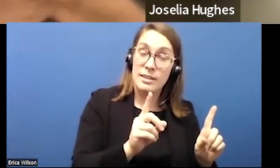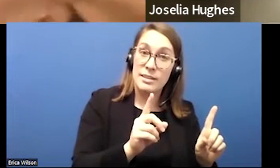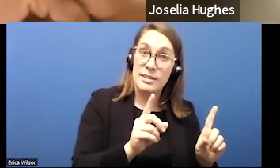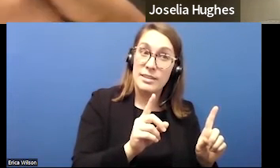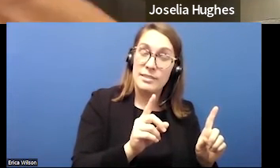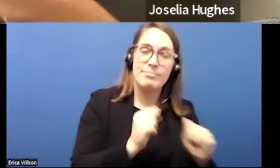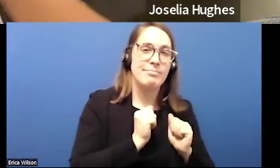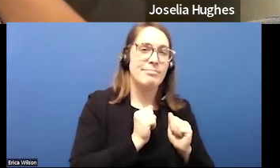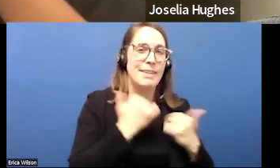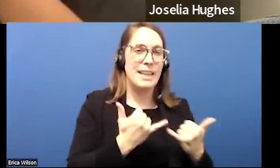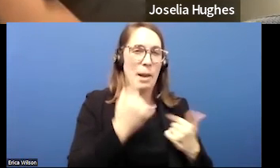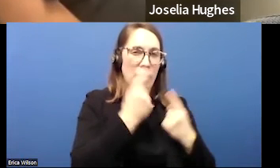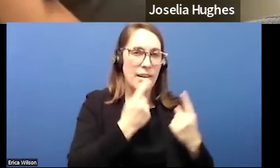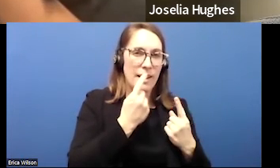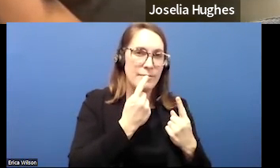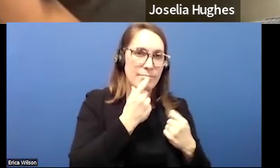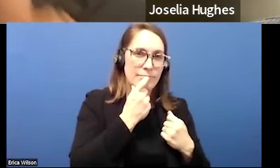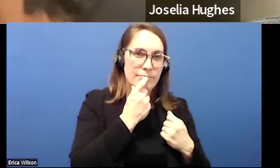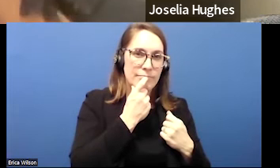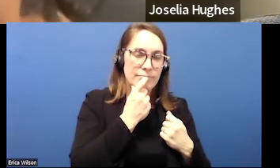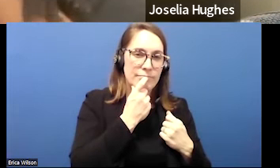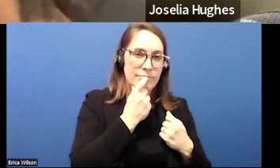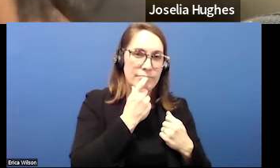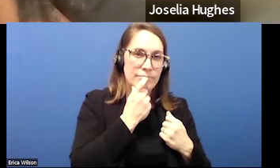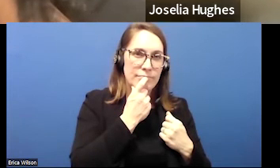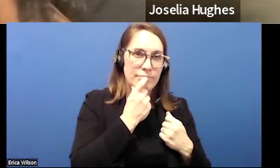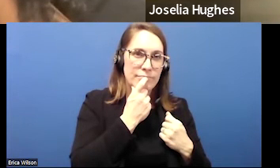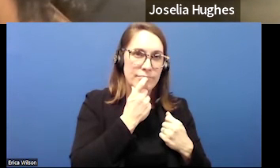But knowing, then it makes me think about